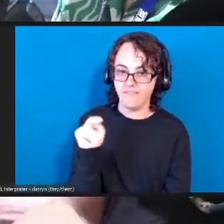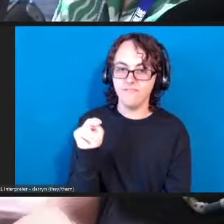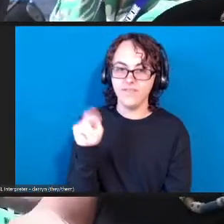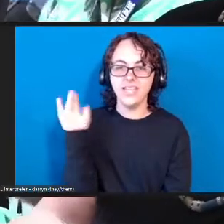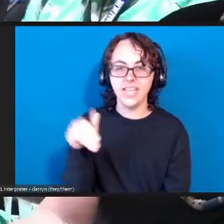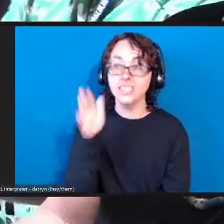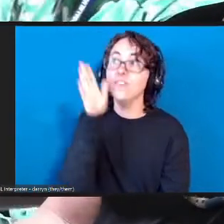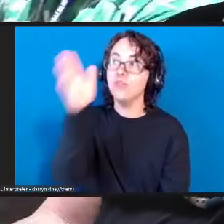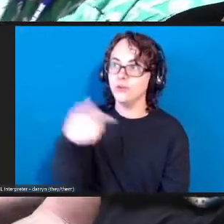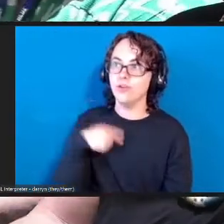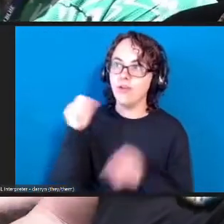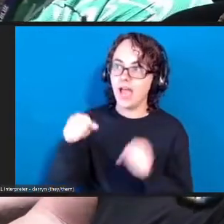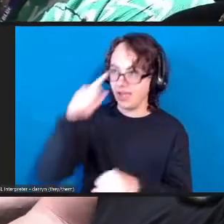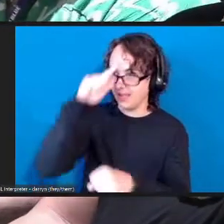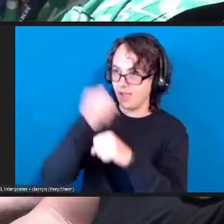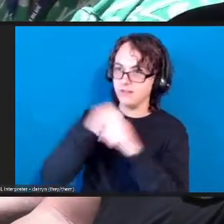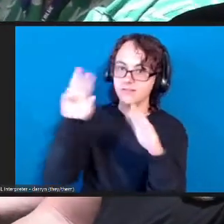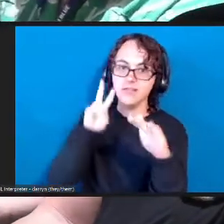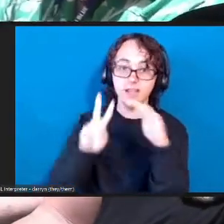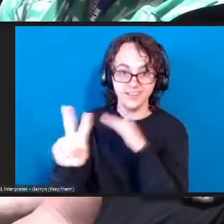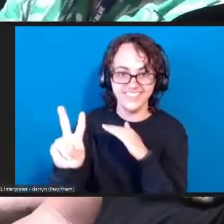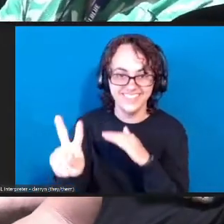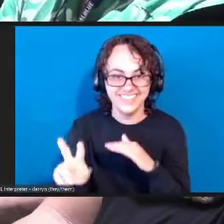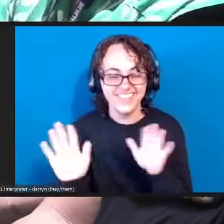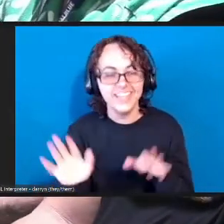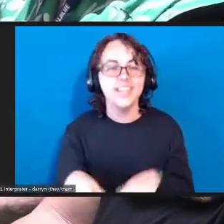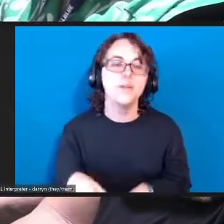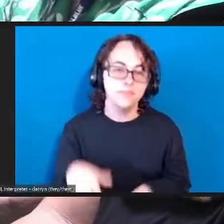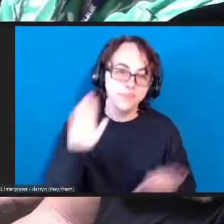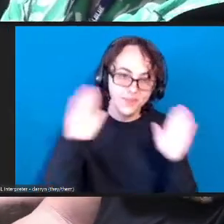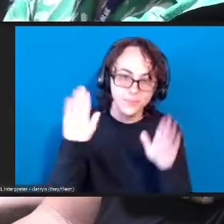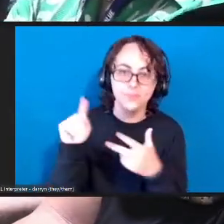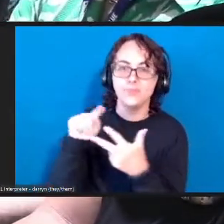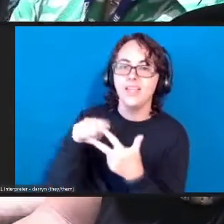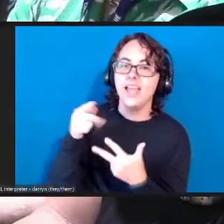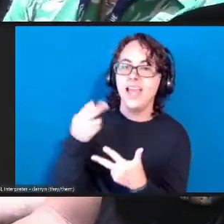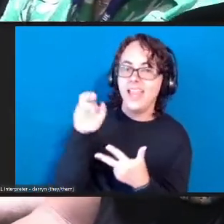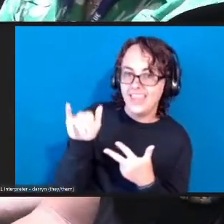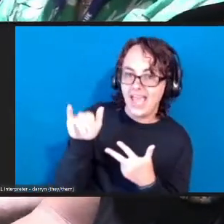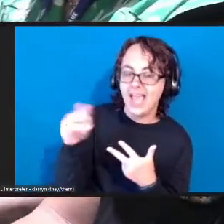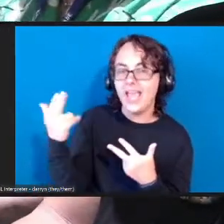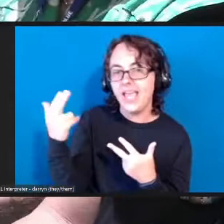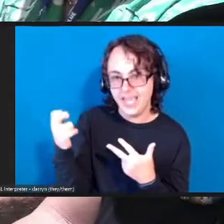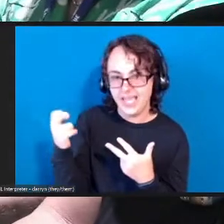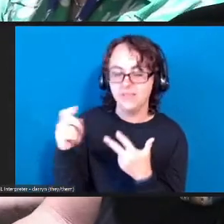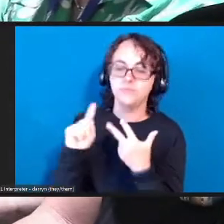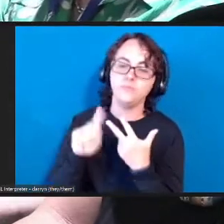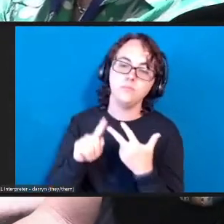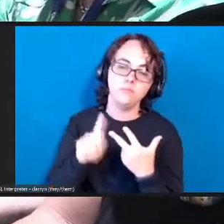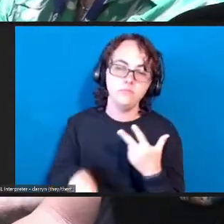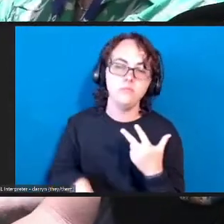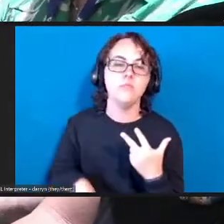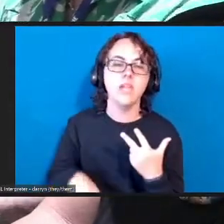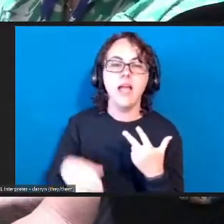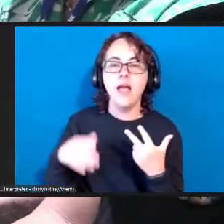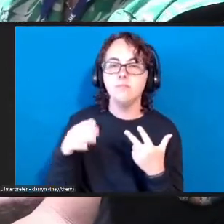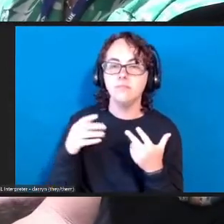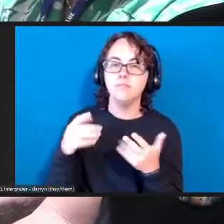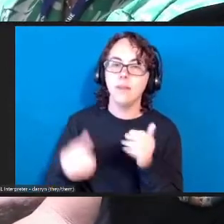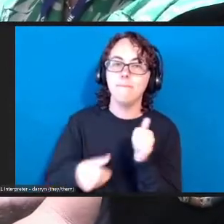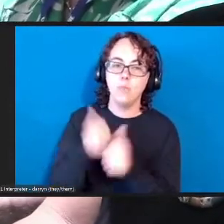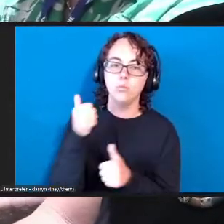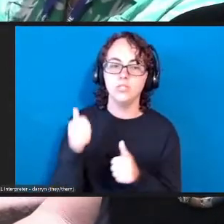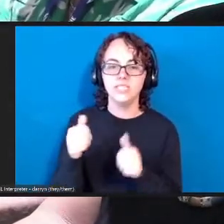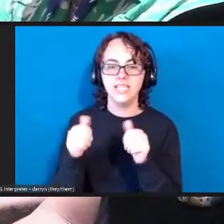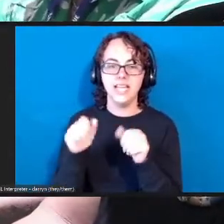Whoever's on Zoom, hello. My pronouns are they, he. I mostly work as a dramaturg,